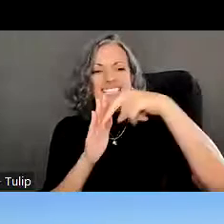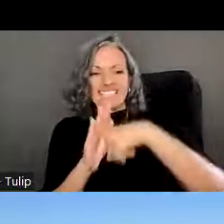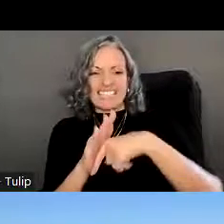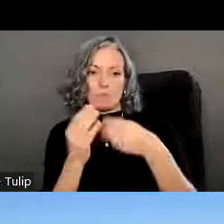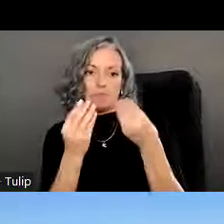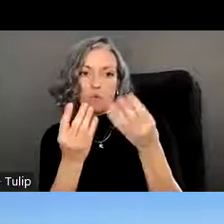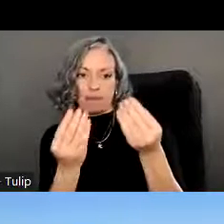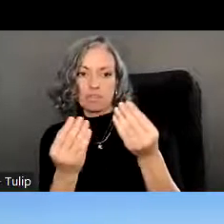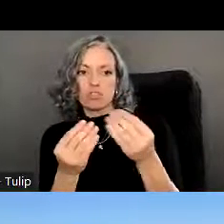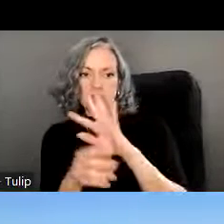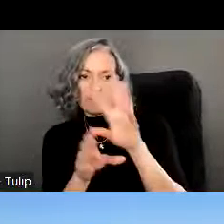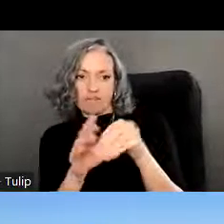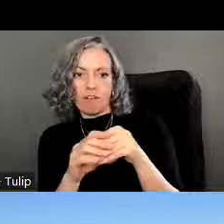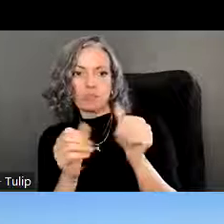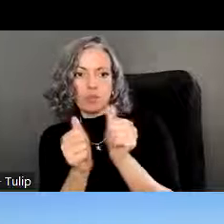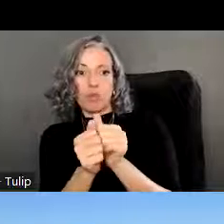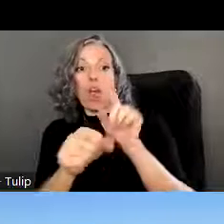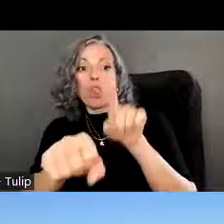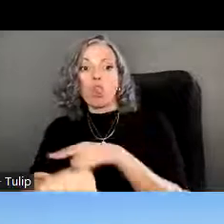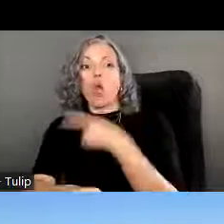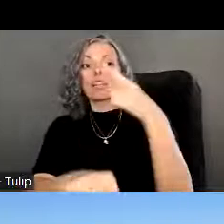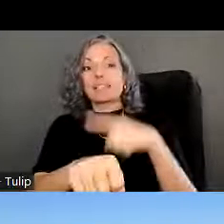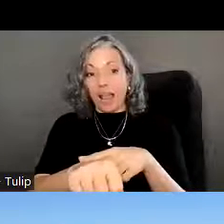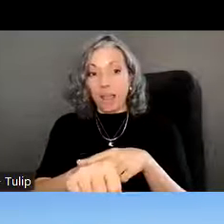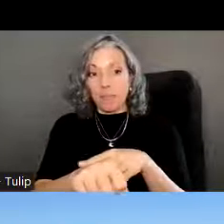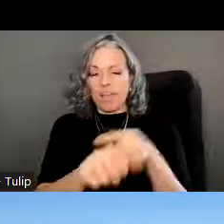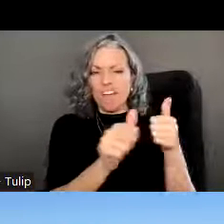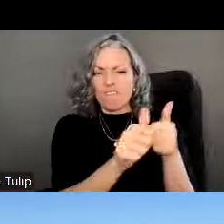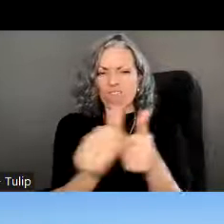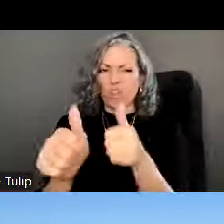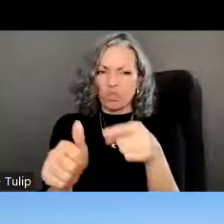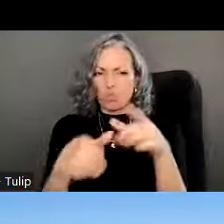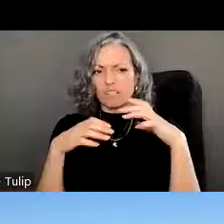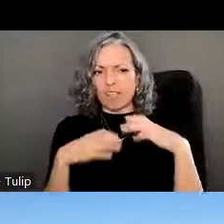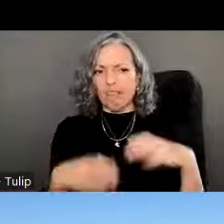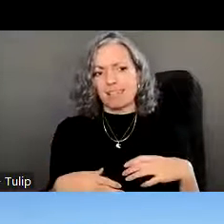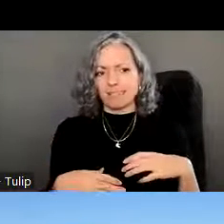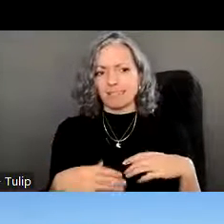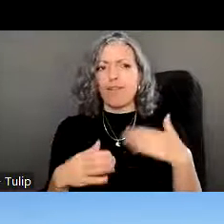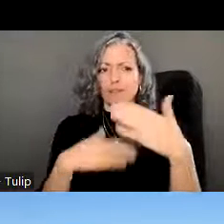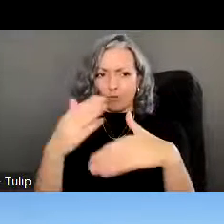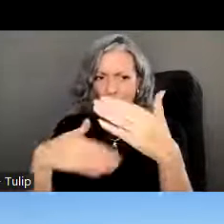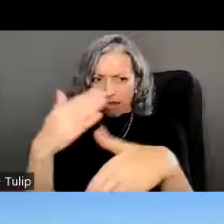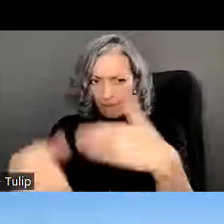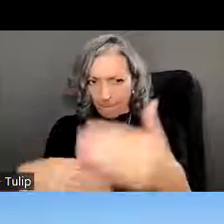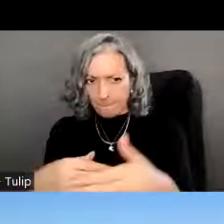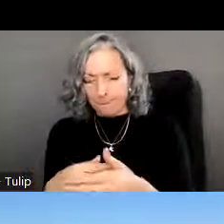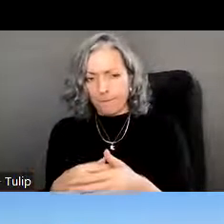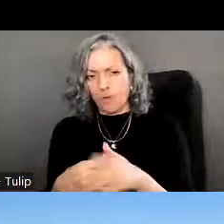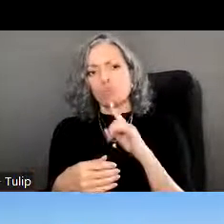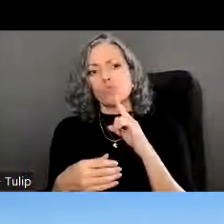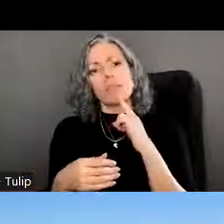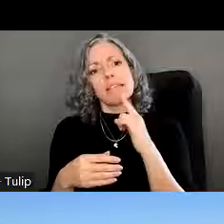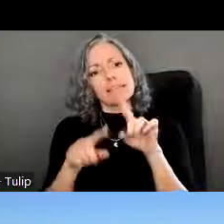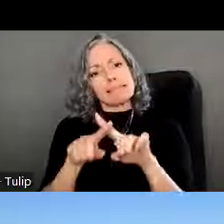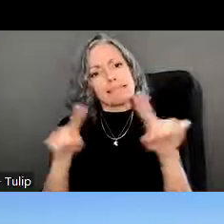information covering, a long period of time of tracking these clients over many, many years, which makes it a fairly unique